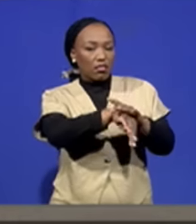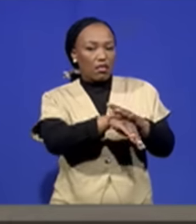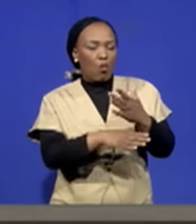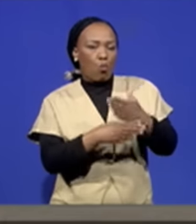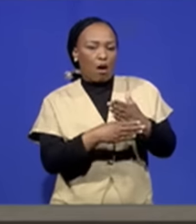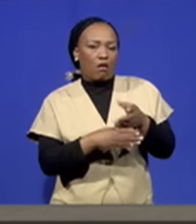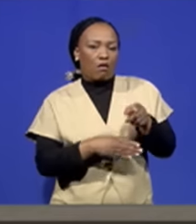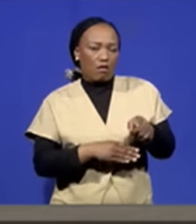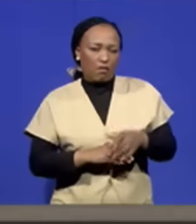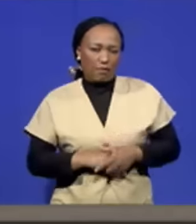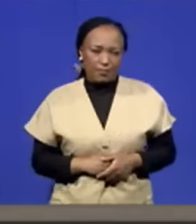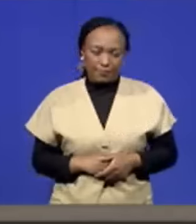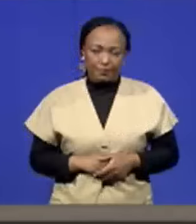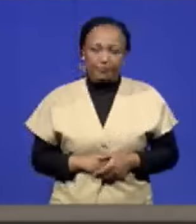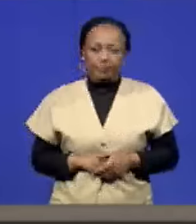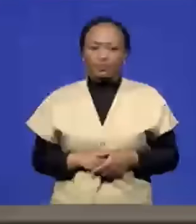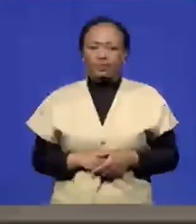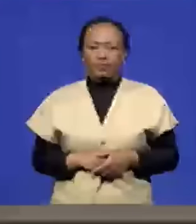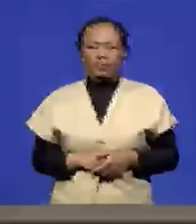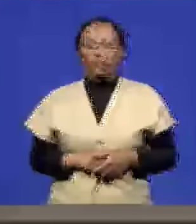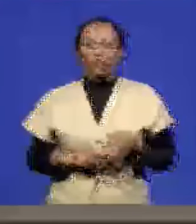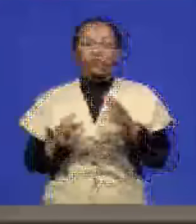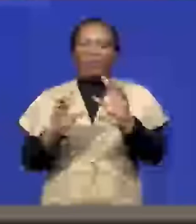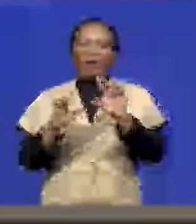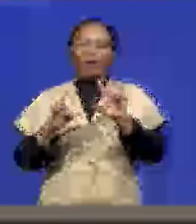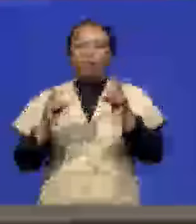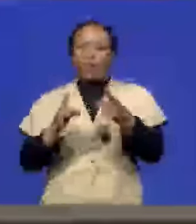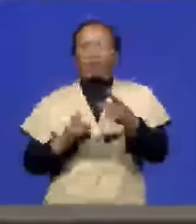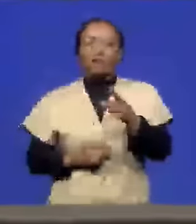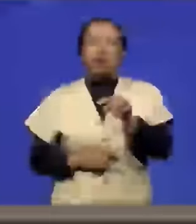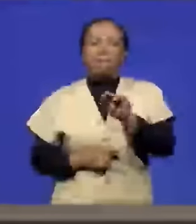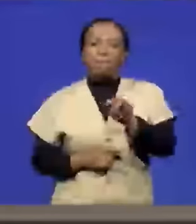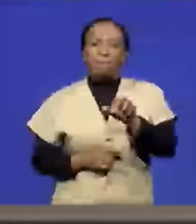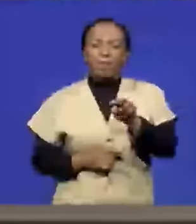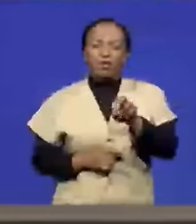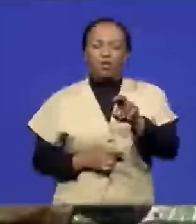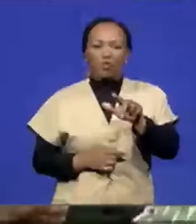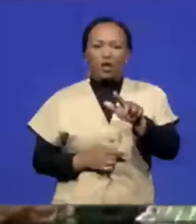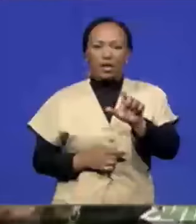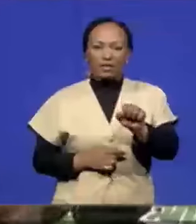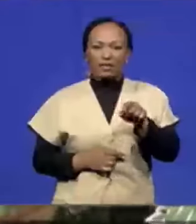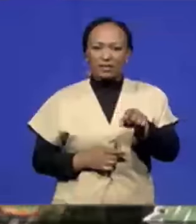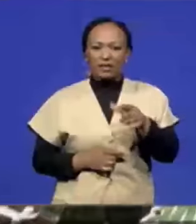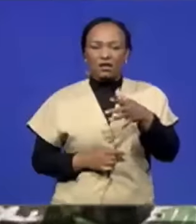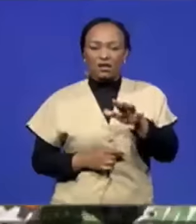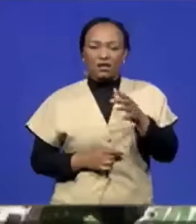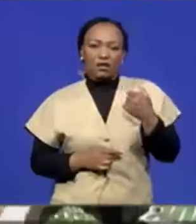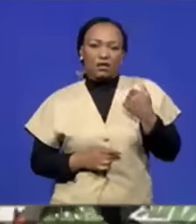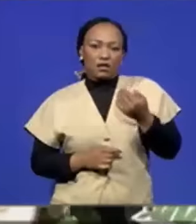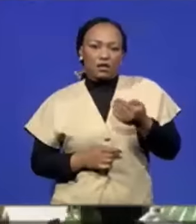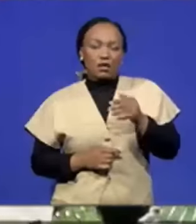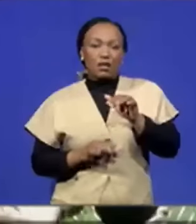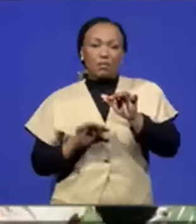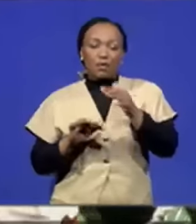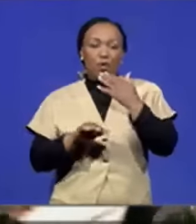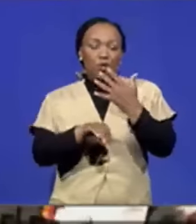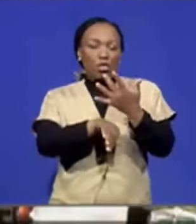emsebenzini. Lefapha la Diminerale la re le begile dintsho di le 33 tsa meepo